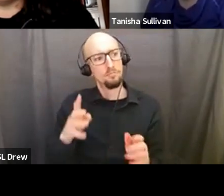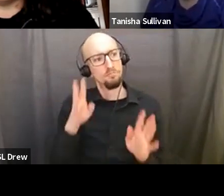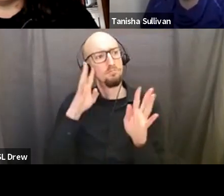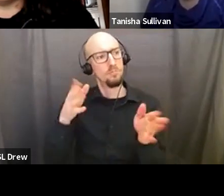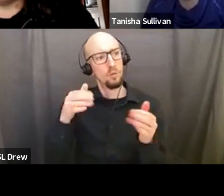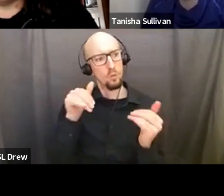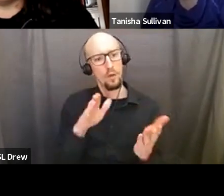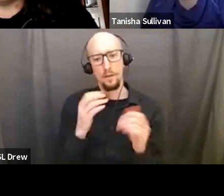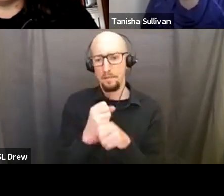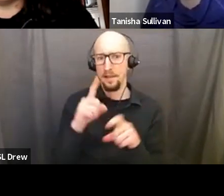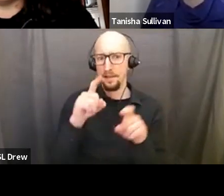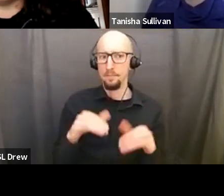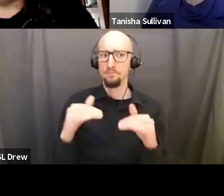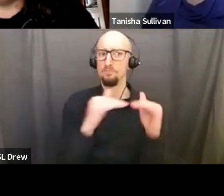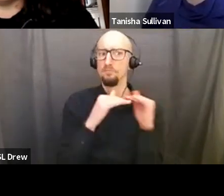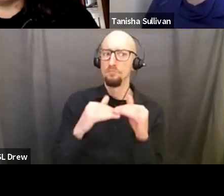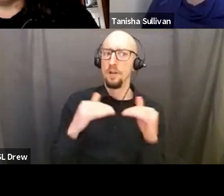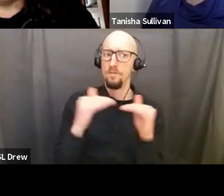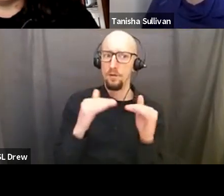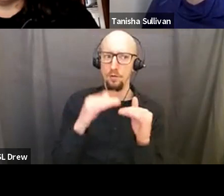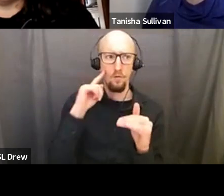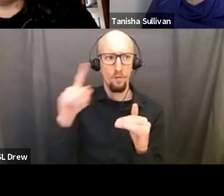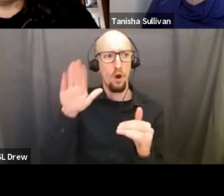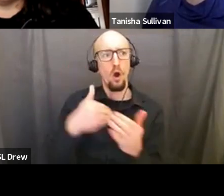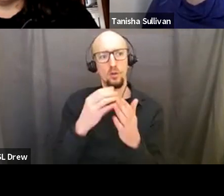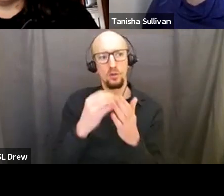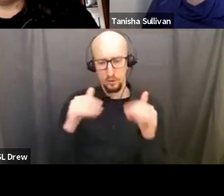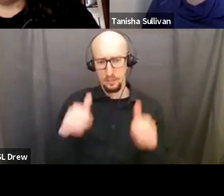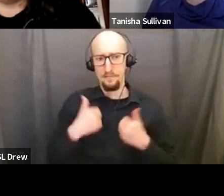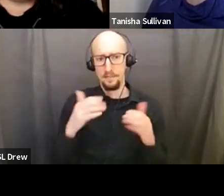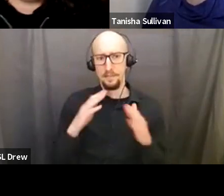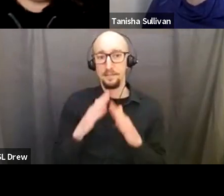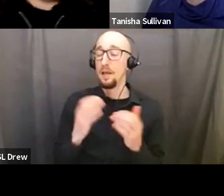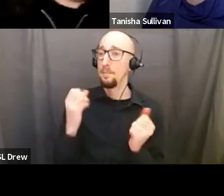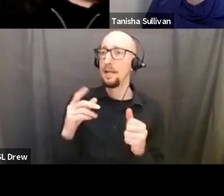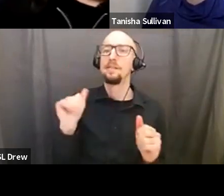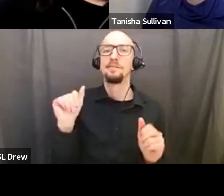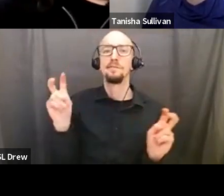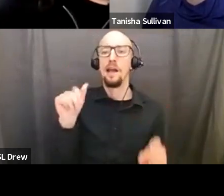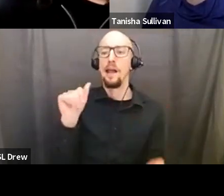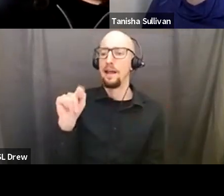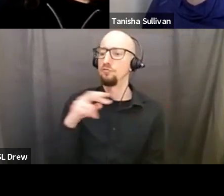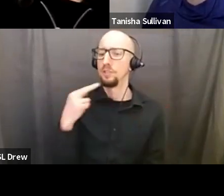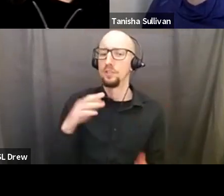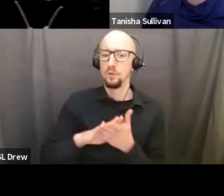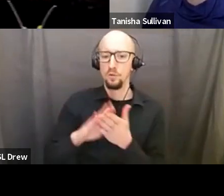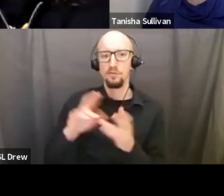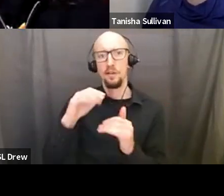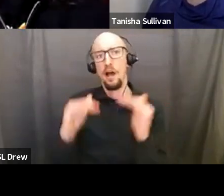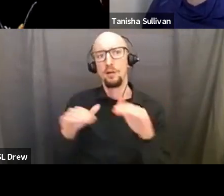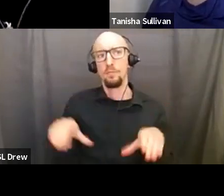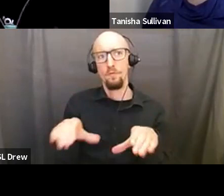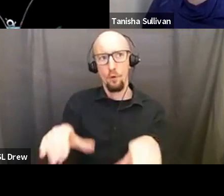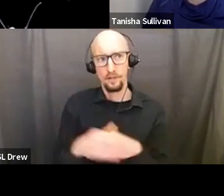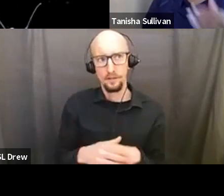and fair to all students living in the city. We have many at-risk schools that are considered underperforming and some even at risk for the state to